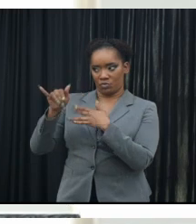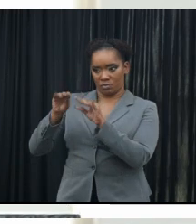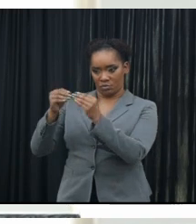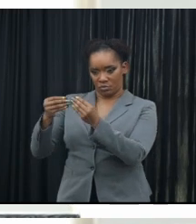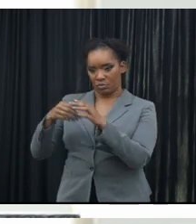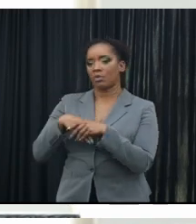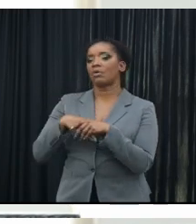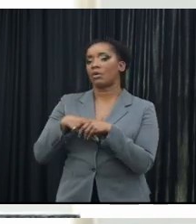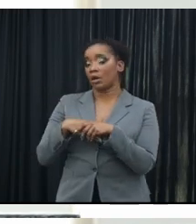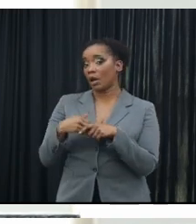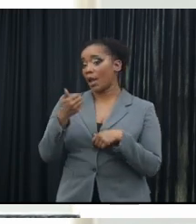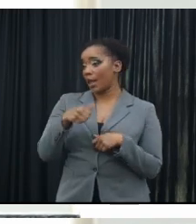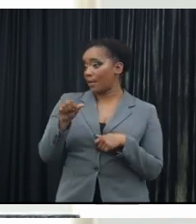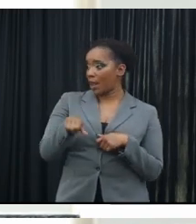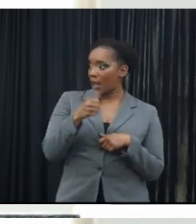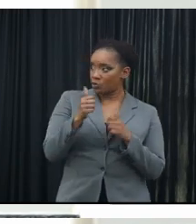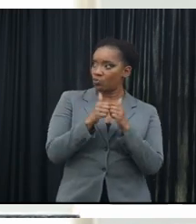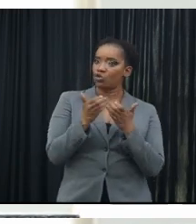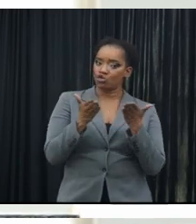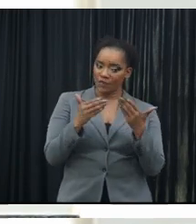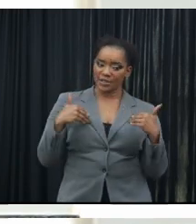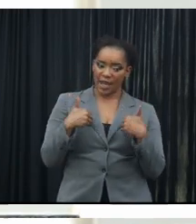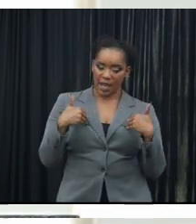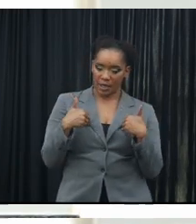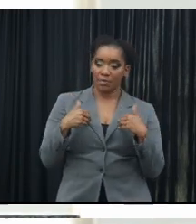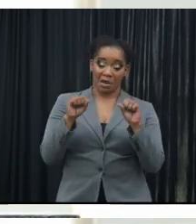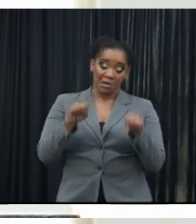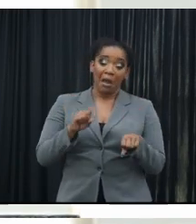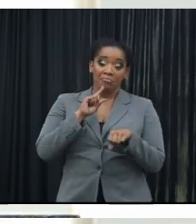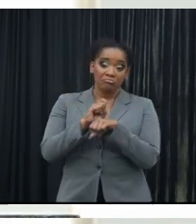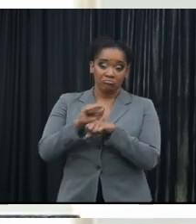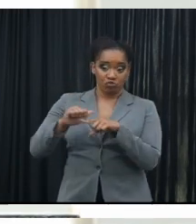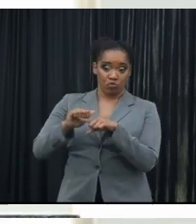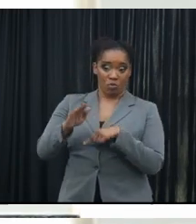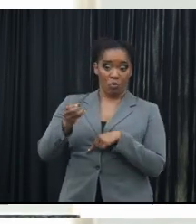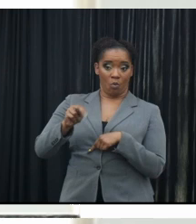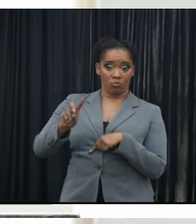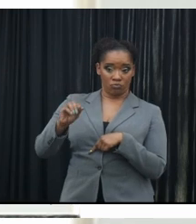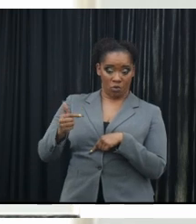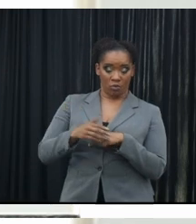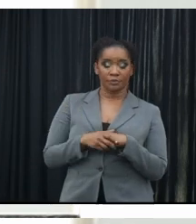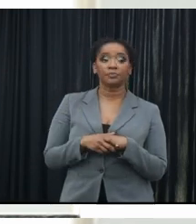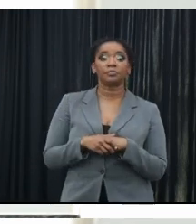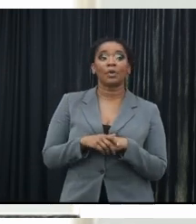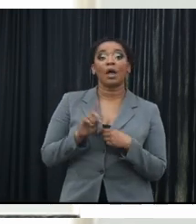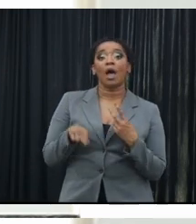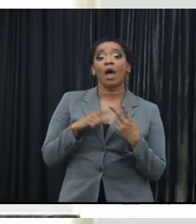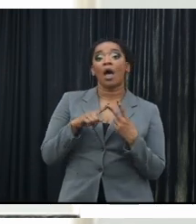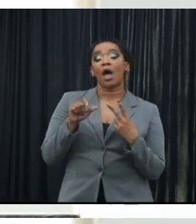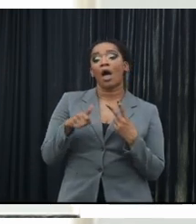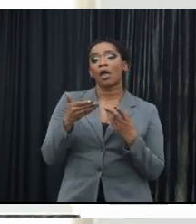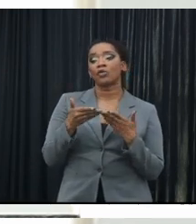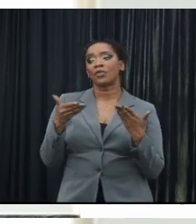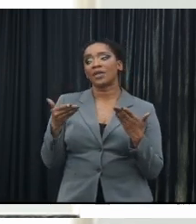anybody else with a service animal can train their own dog. And the other thing is, we take care